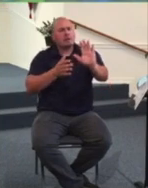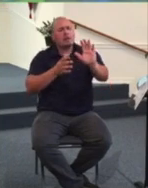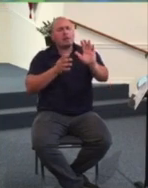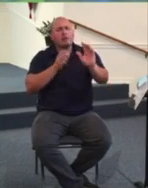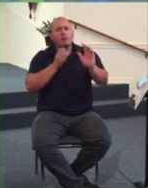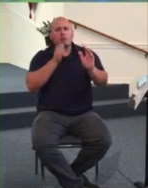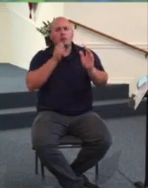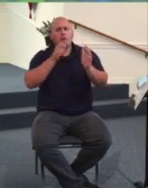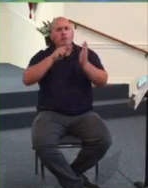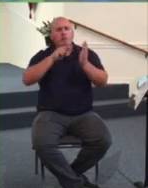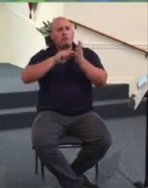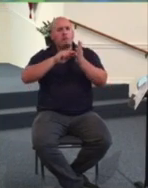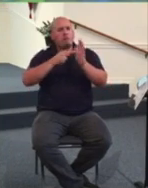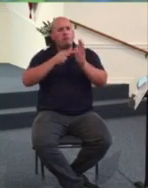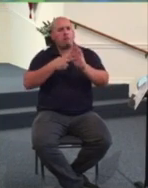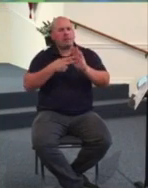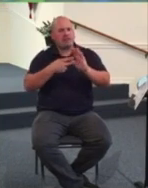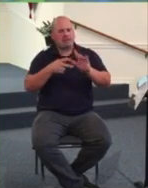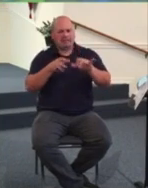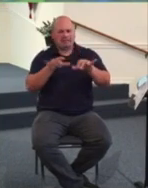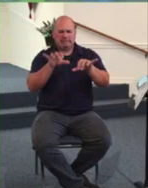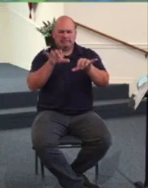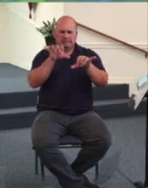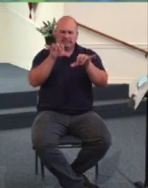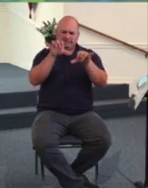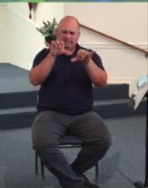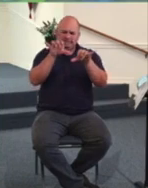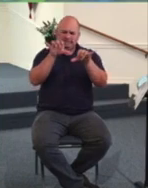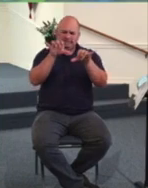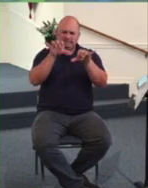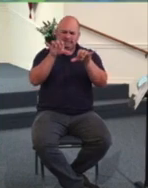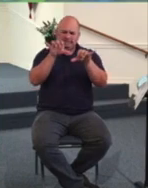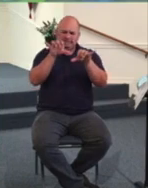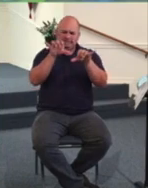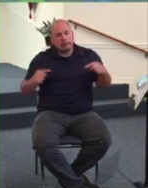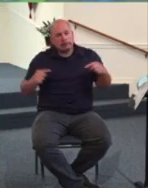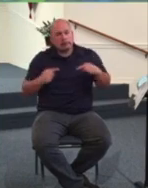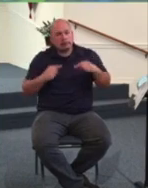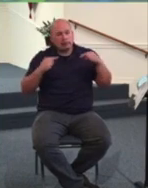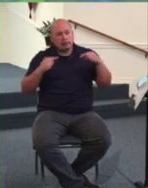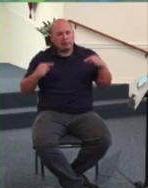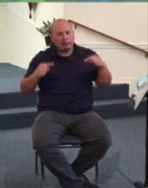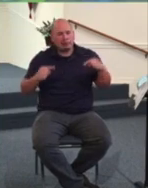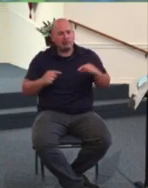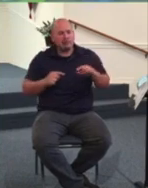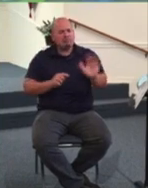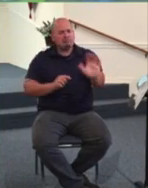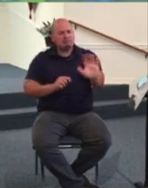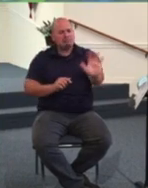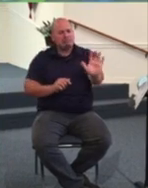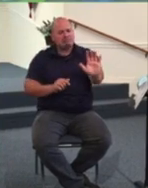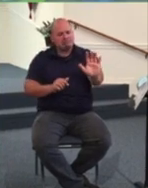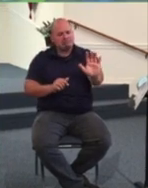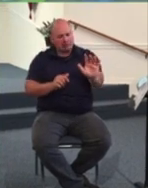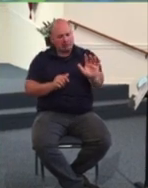you could be hurt repeatedly. Not at all. But you can still pray for that person who hurt